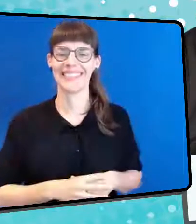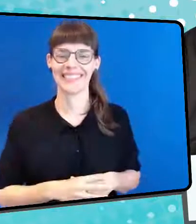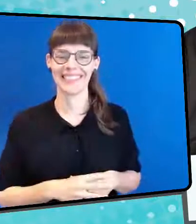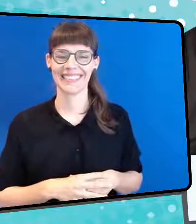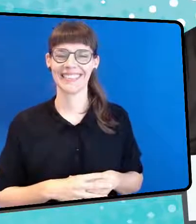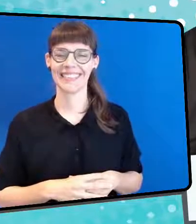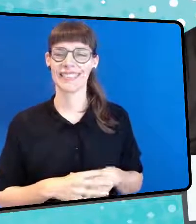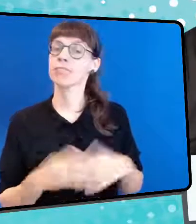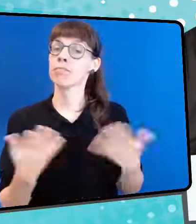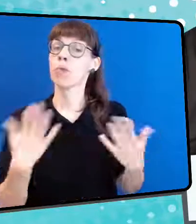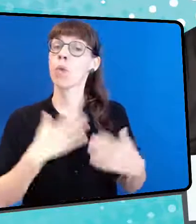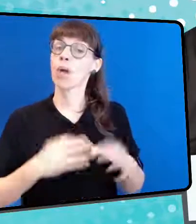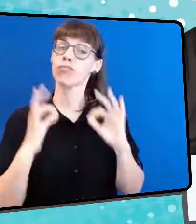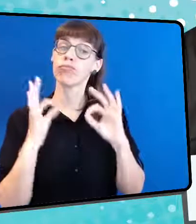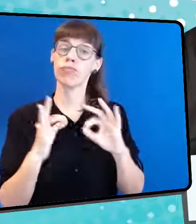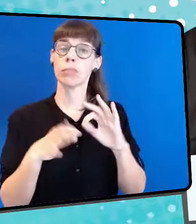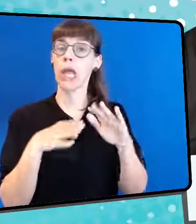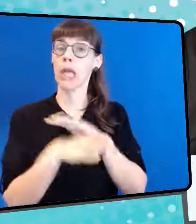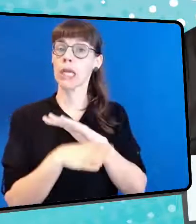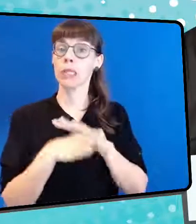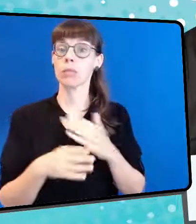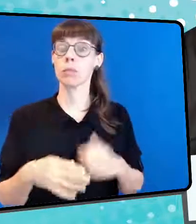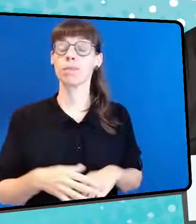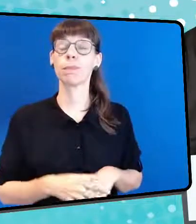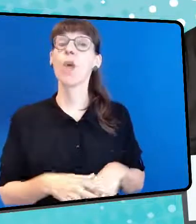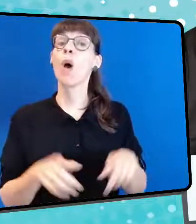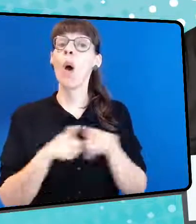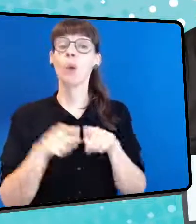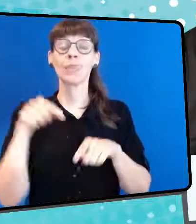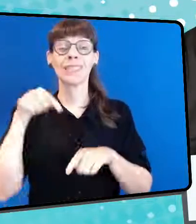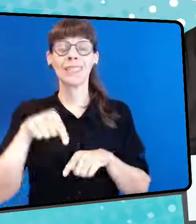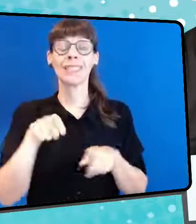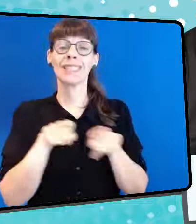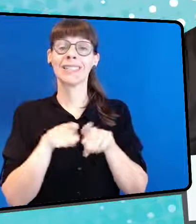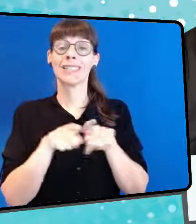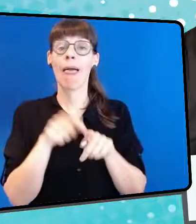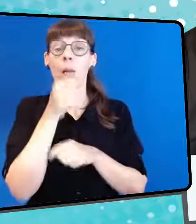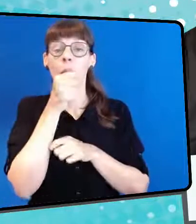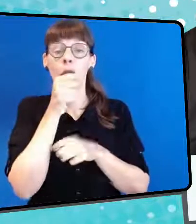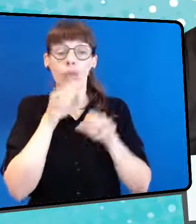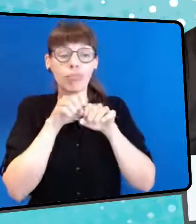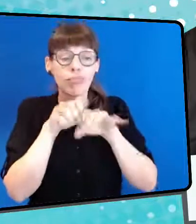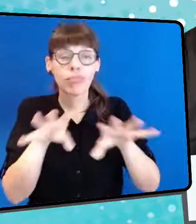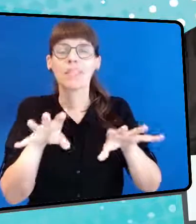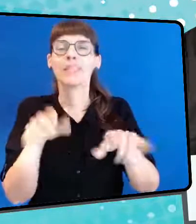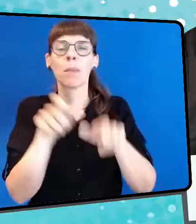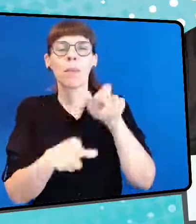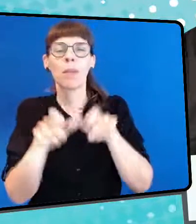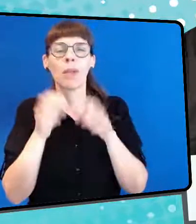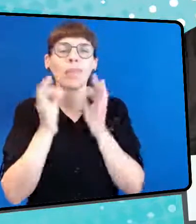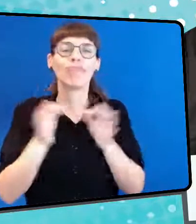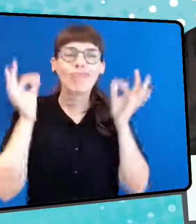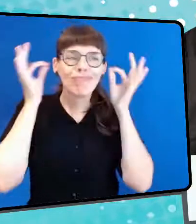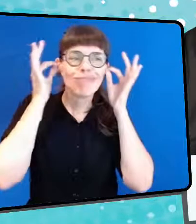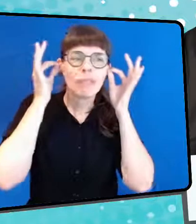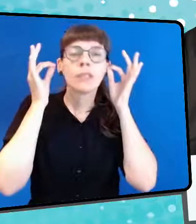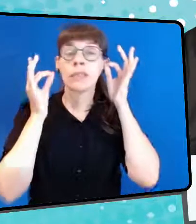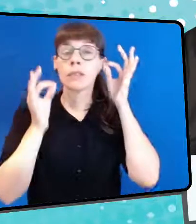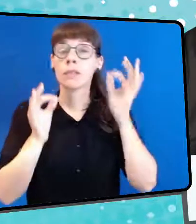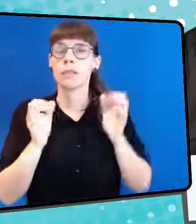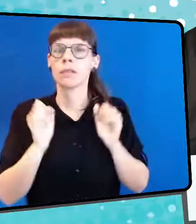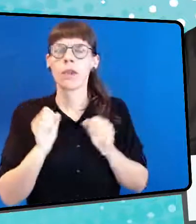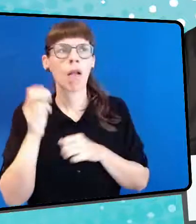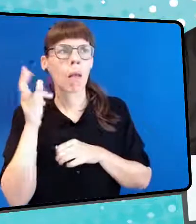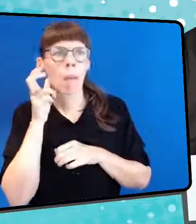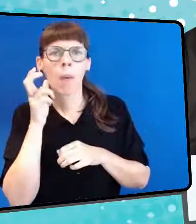accessibility purposes. And also, this is a podcast as well. So actually, when someone's listening in, maybe they can get a better sense of kind of